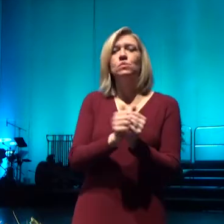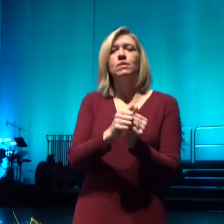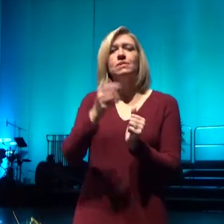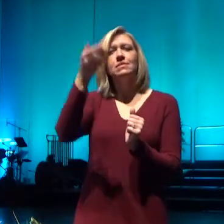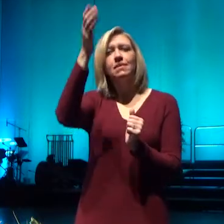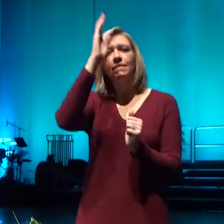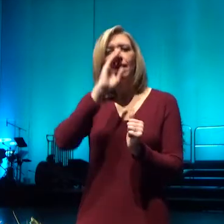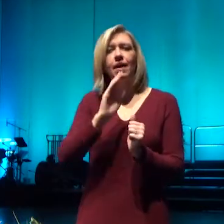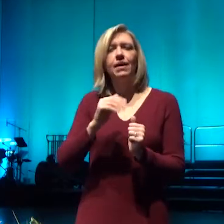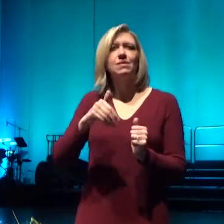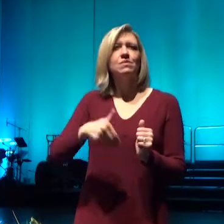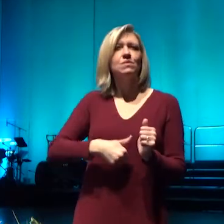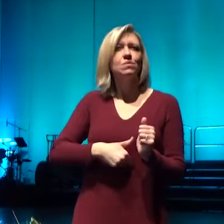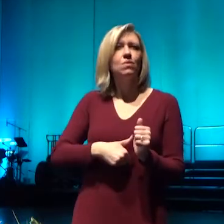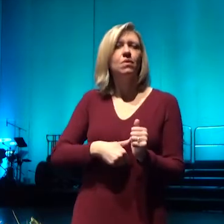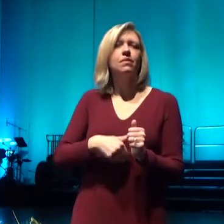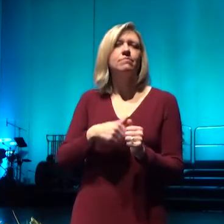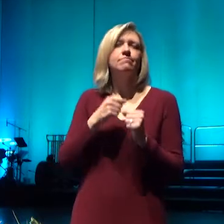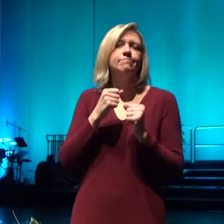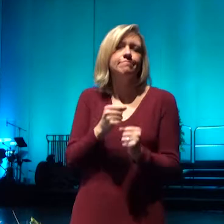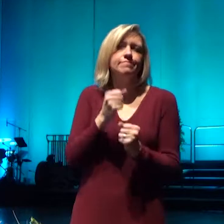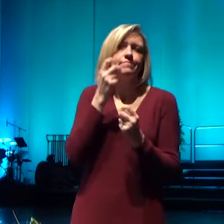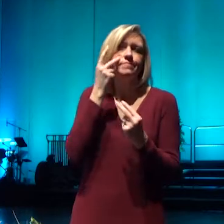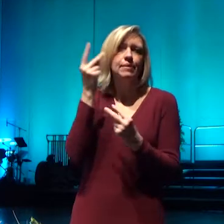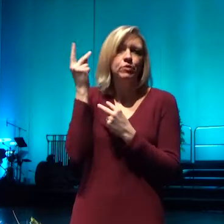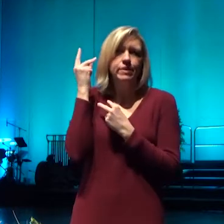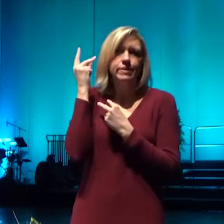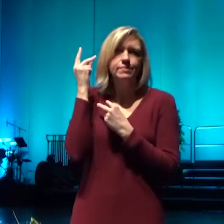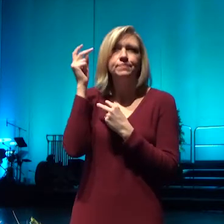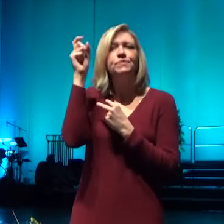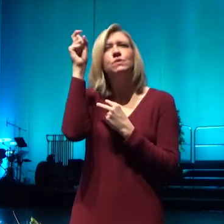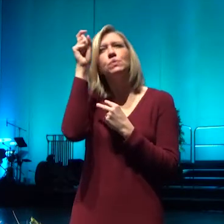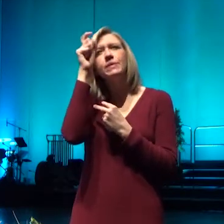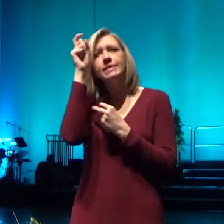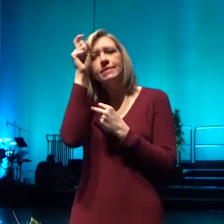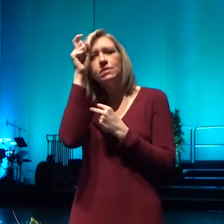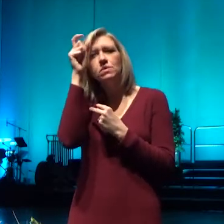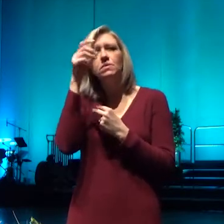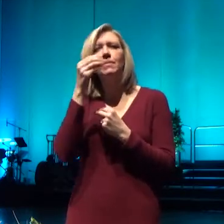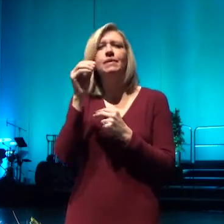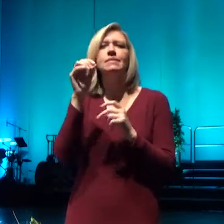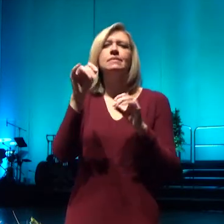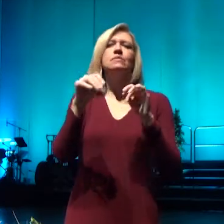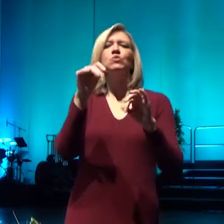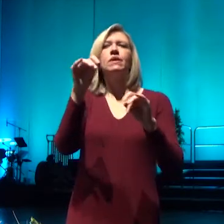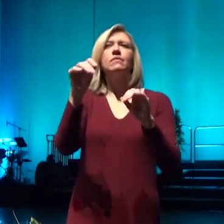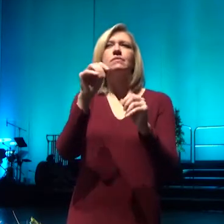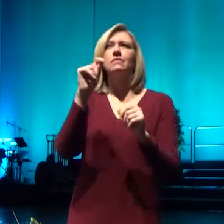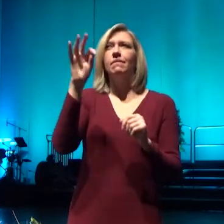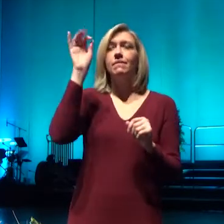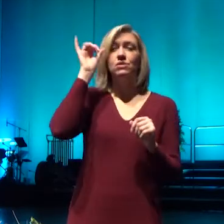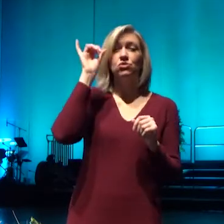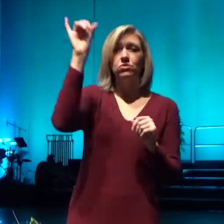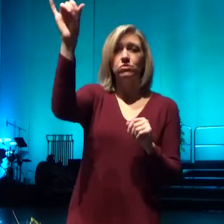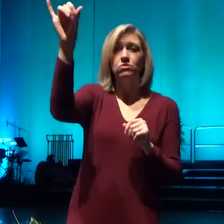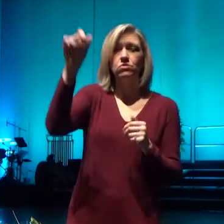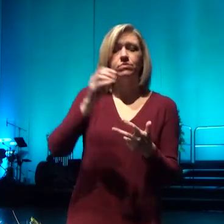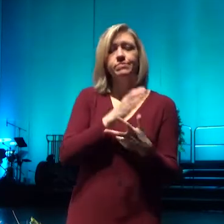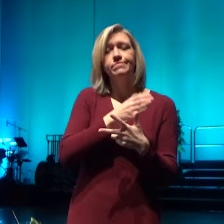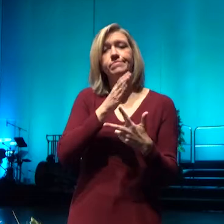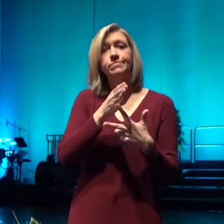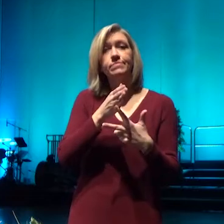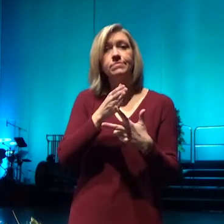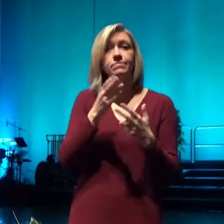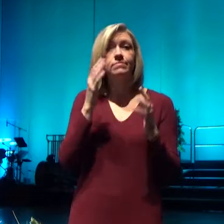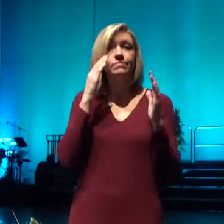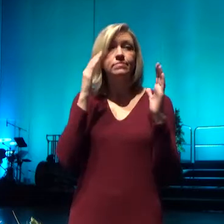divine, soulful memory, with wisdom and sprinkles of the eternal. May the present